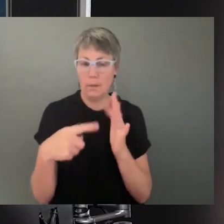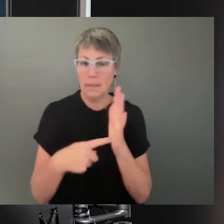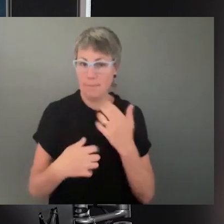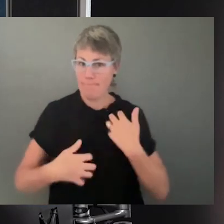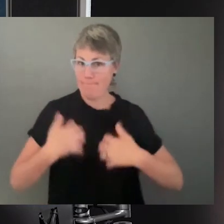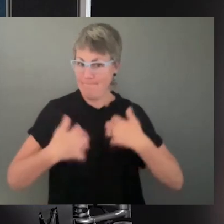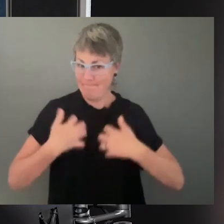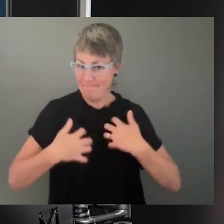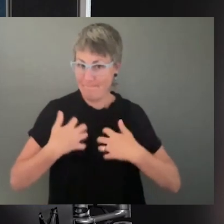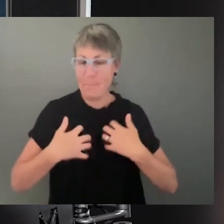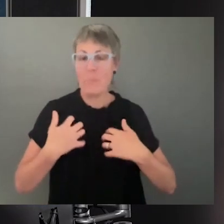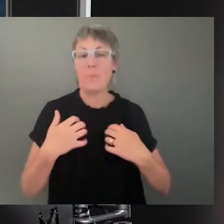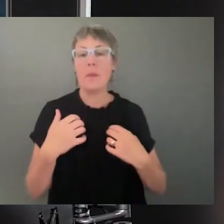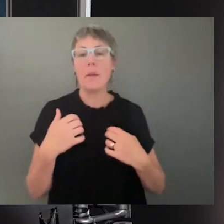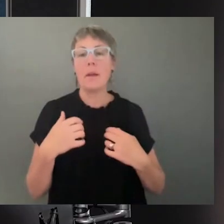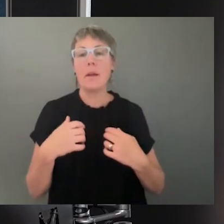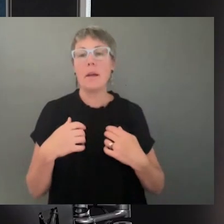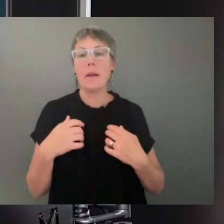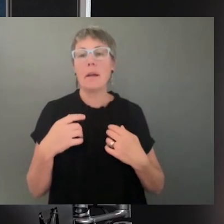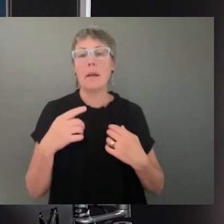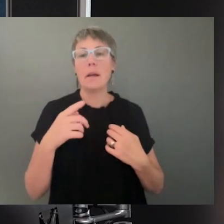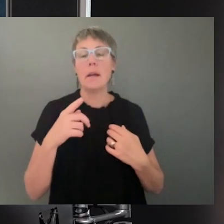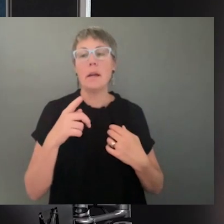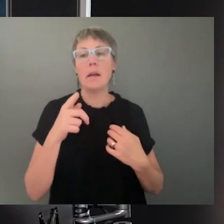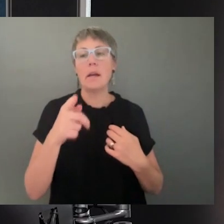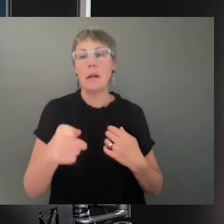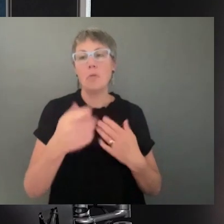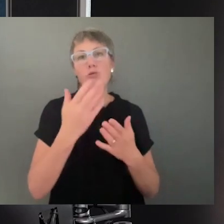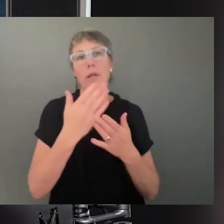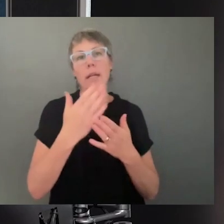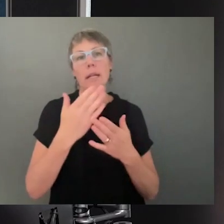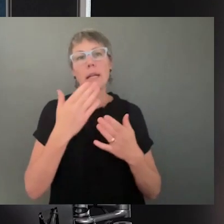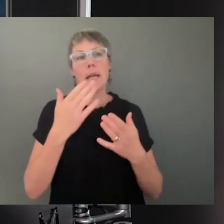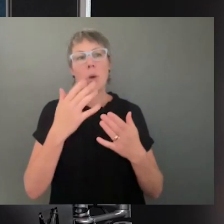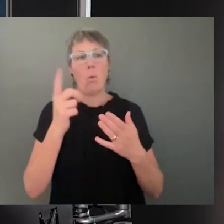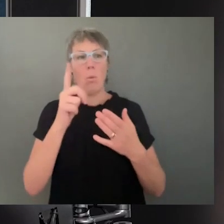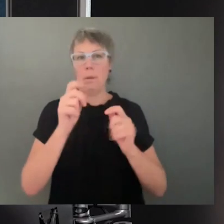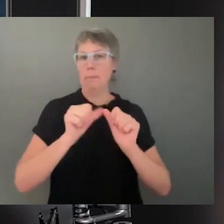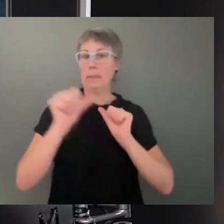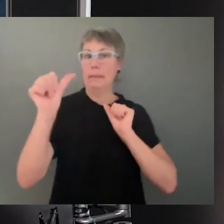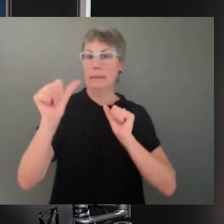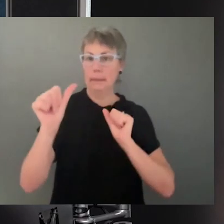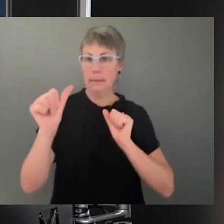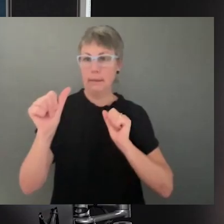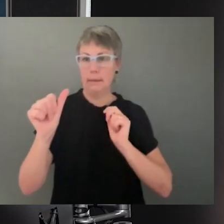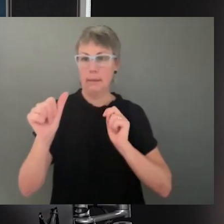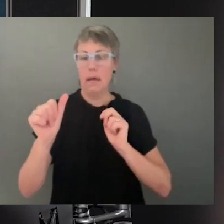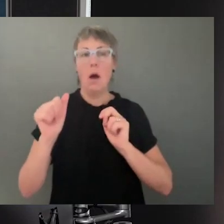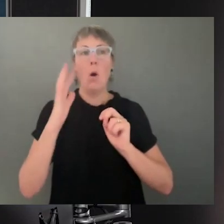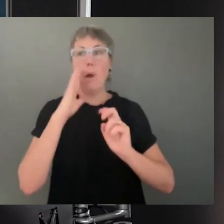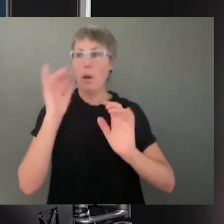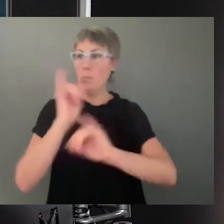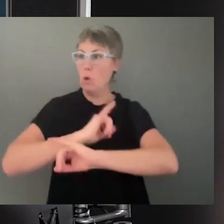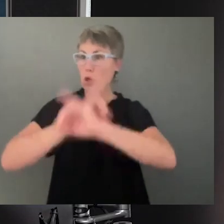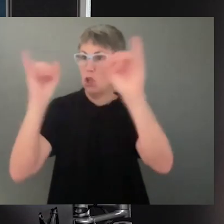Disability Inclusive Emergency Management Toolkit. It's a really exciting thing because the emphasis of this toolkit is